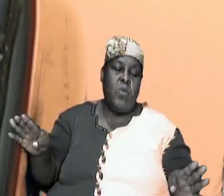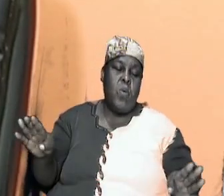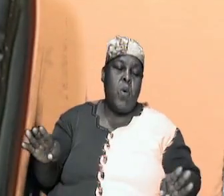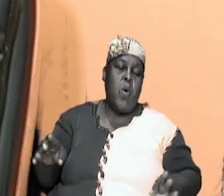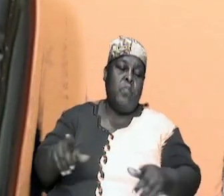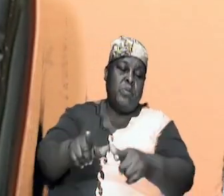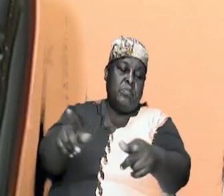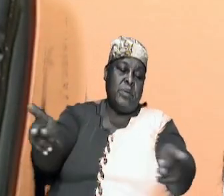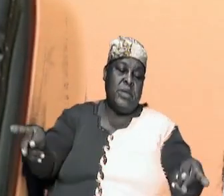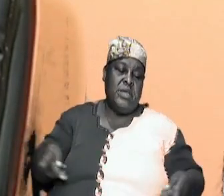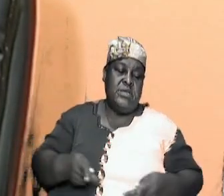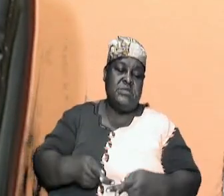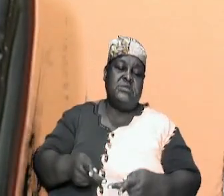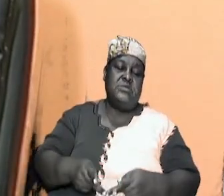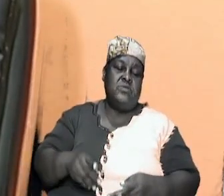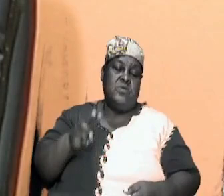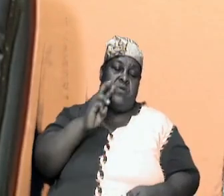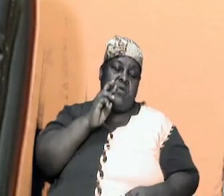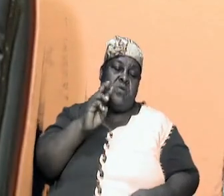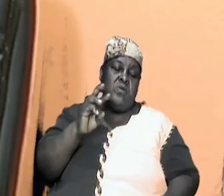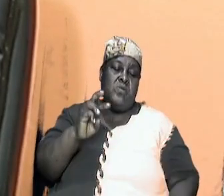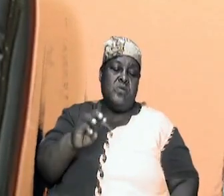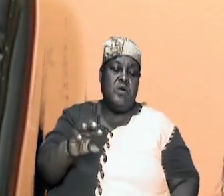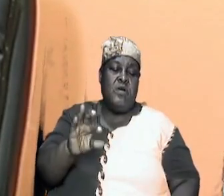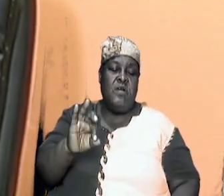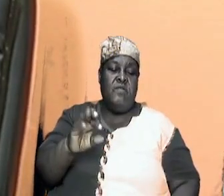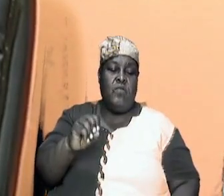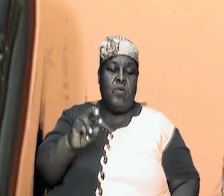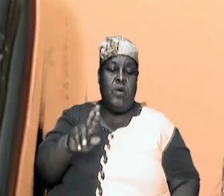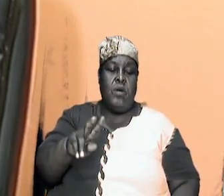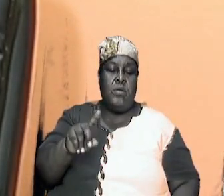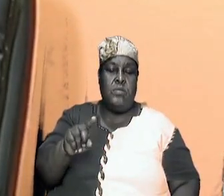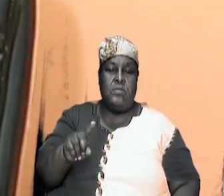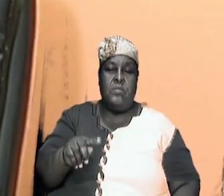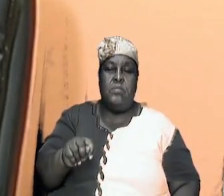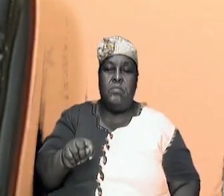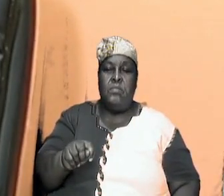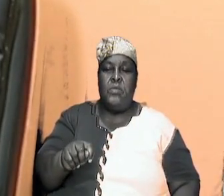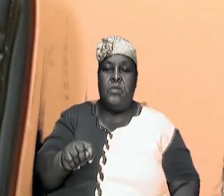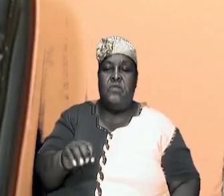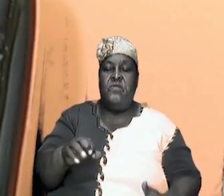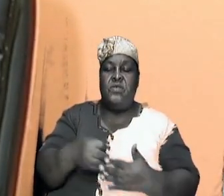Waterford. And of course, refreshment will be on sale.